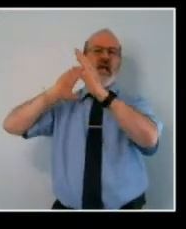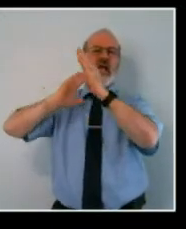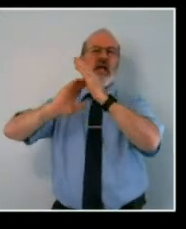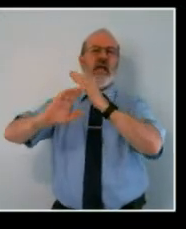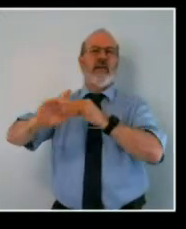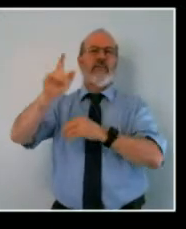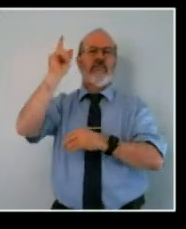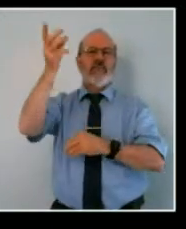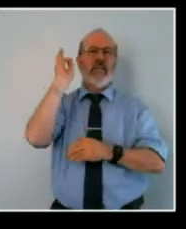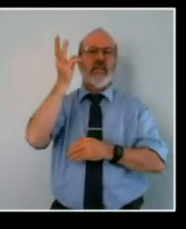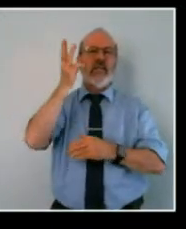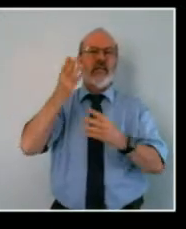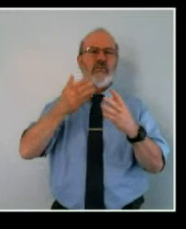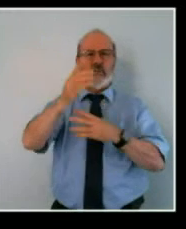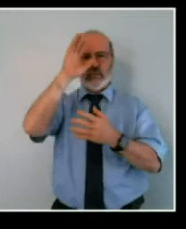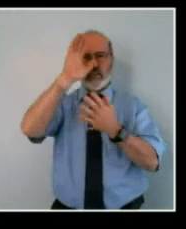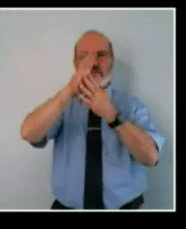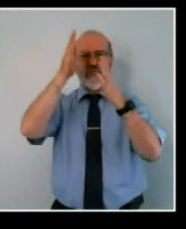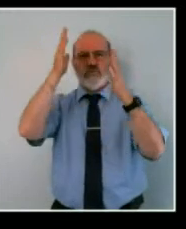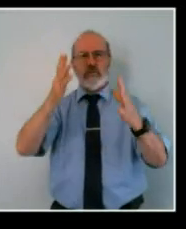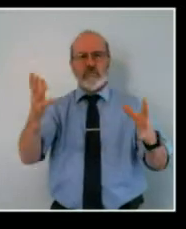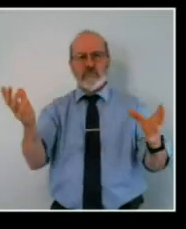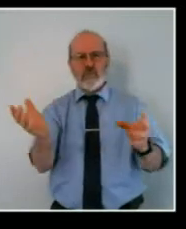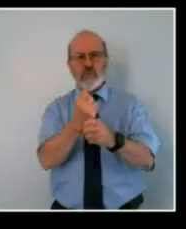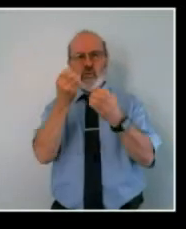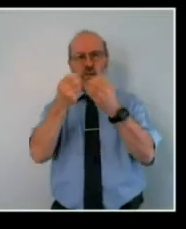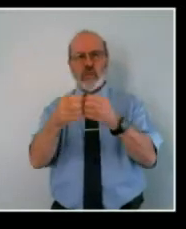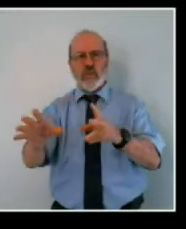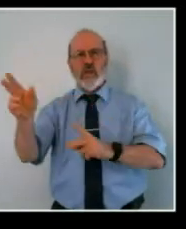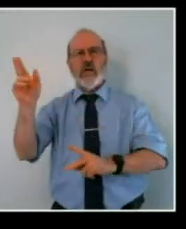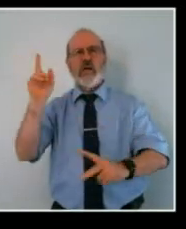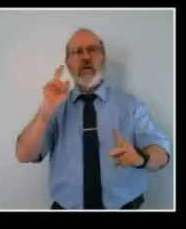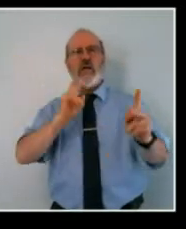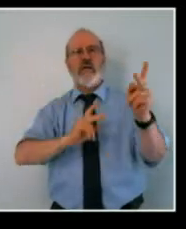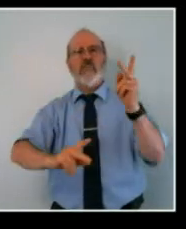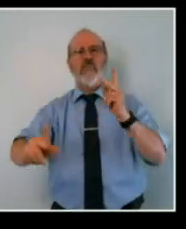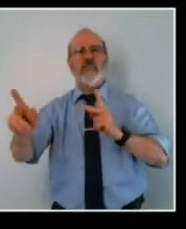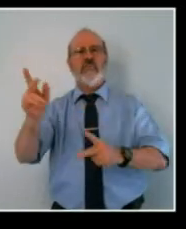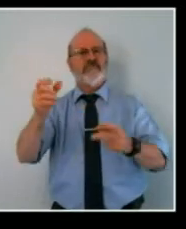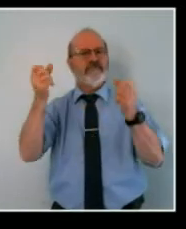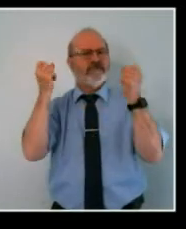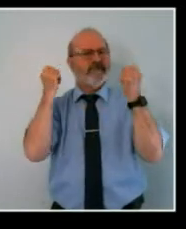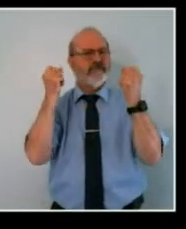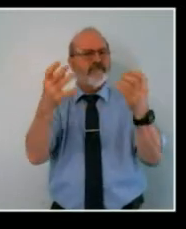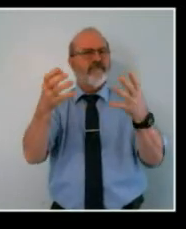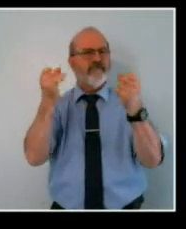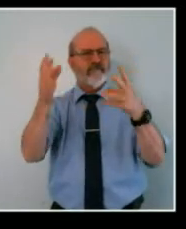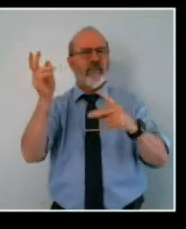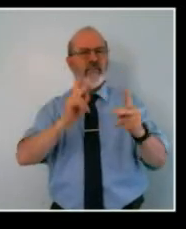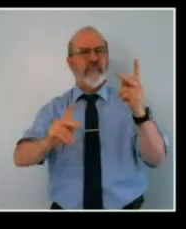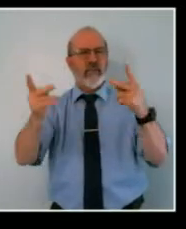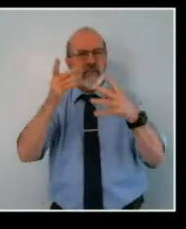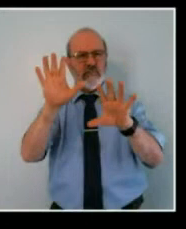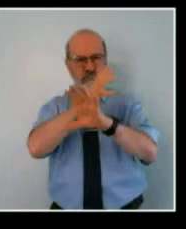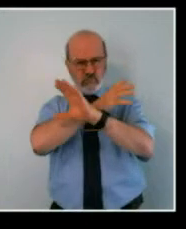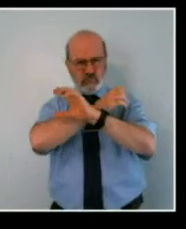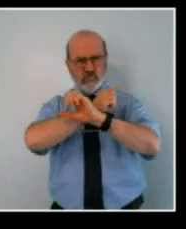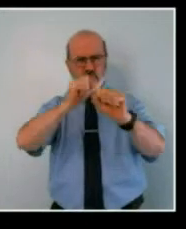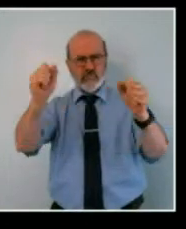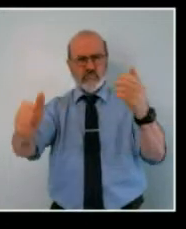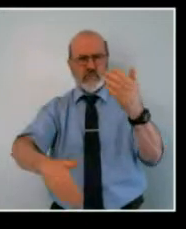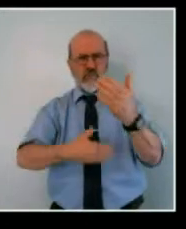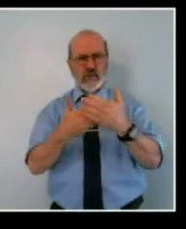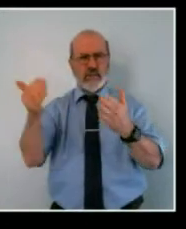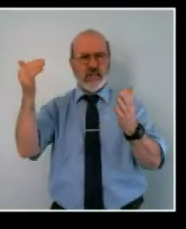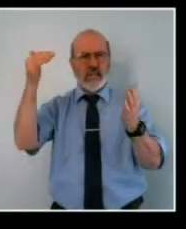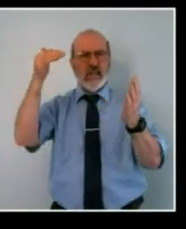then. His witness through believers won the lost, and multitudes were born